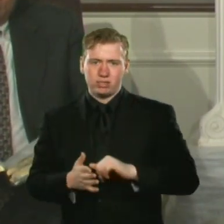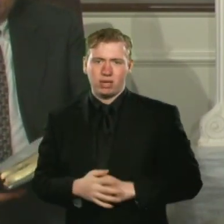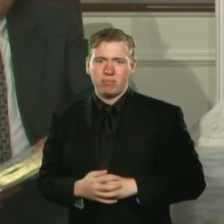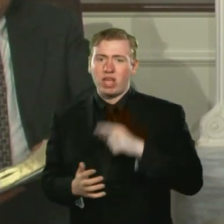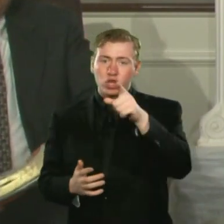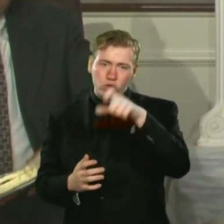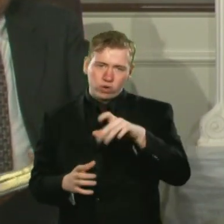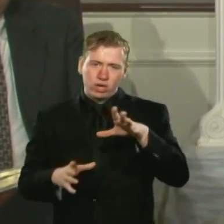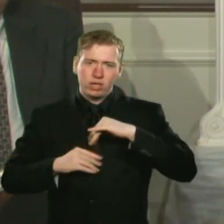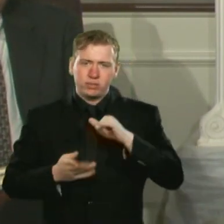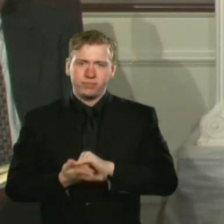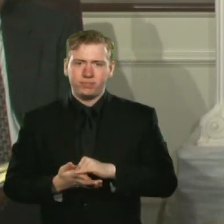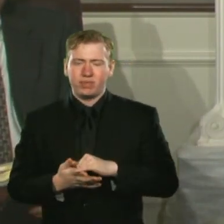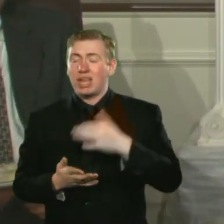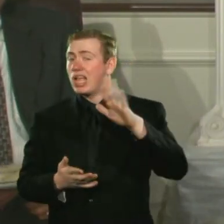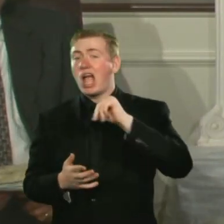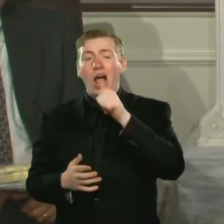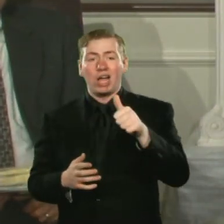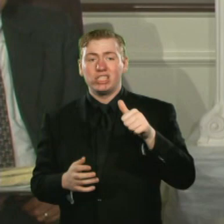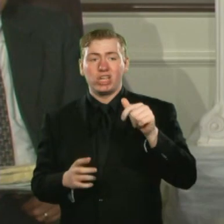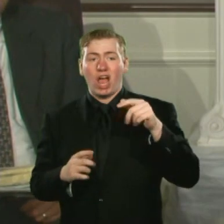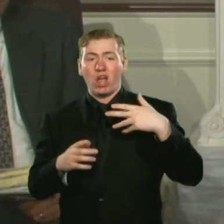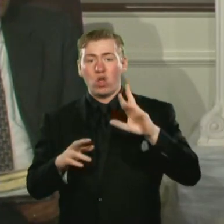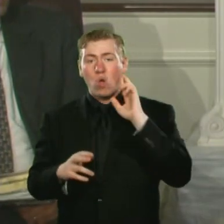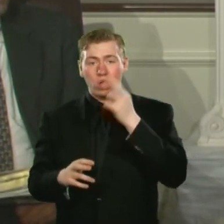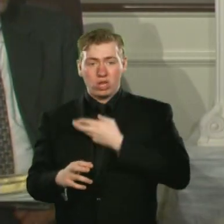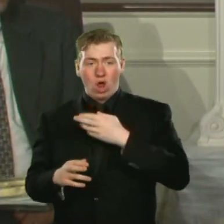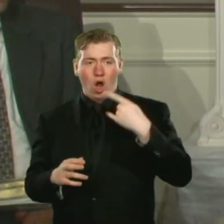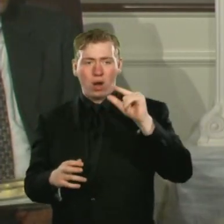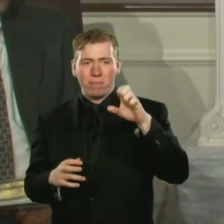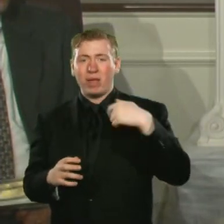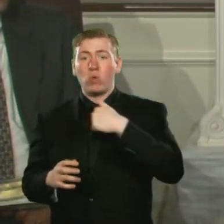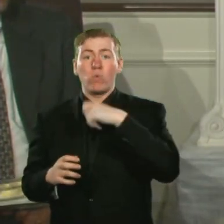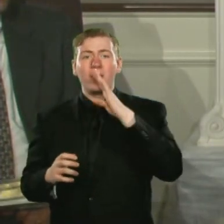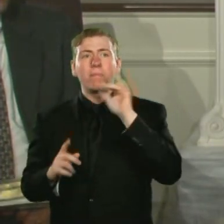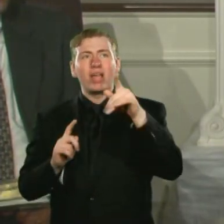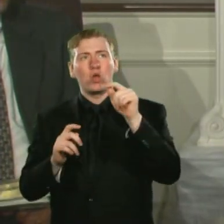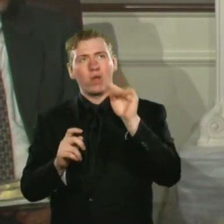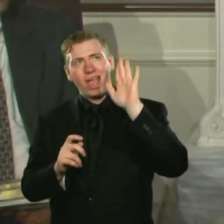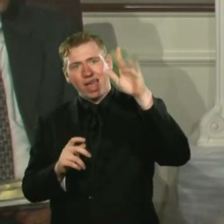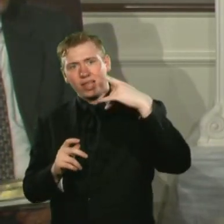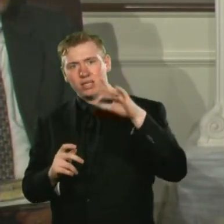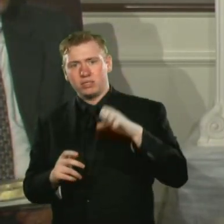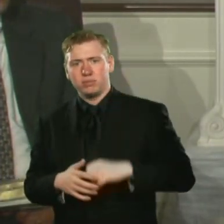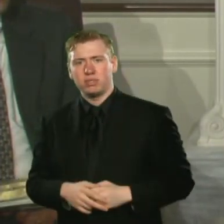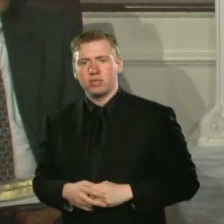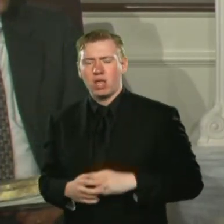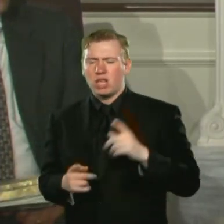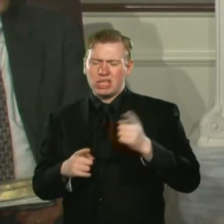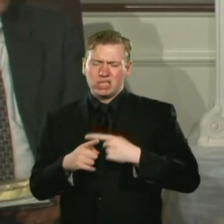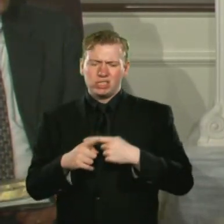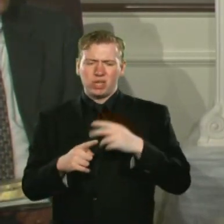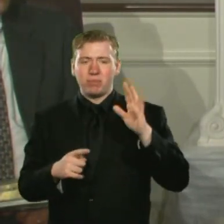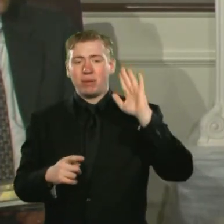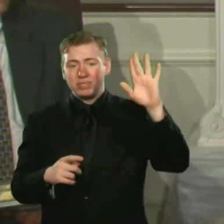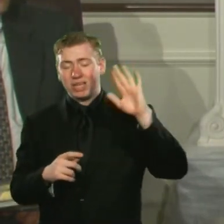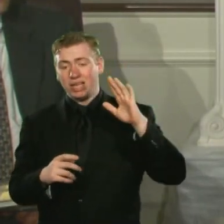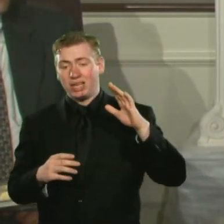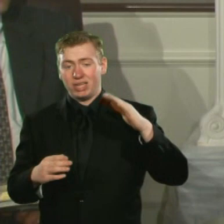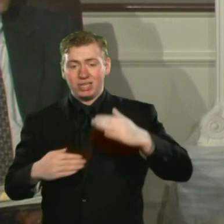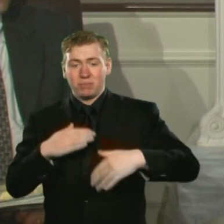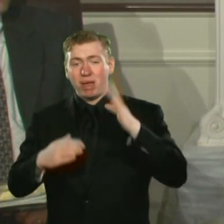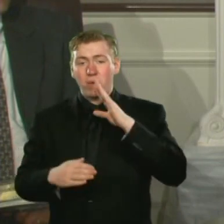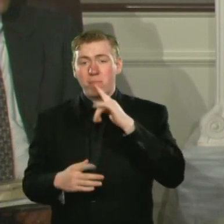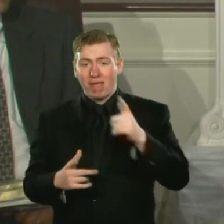that. God's not marching to the beat of our drum. We should be marching to the beat of His drum. And His drum sometimes might be a little faster. Sometimes it might be a